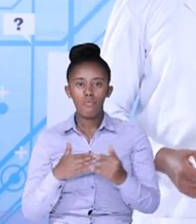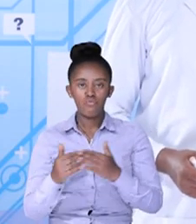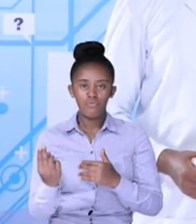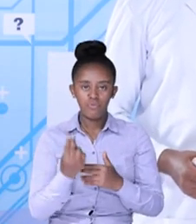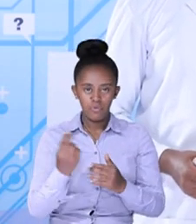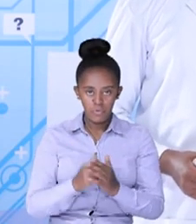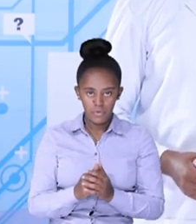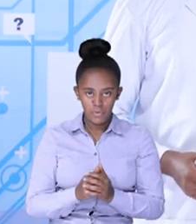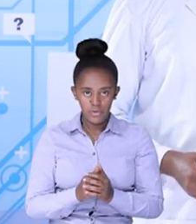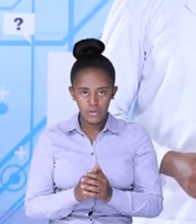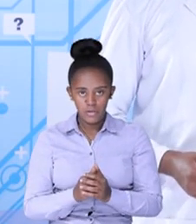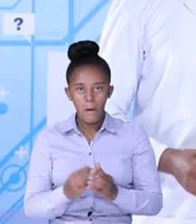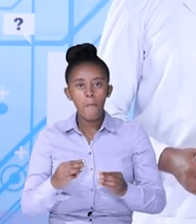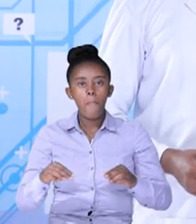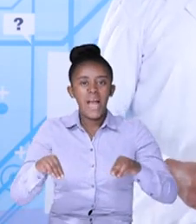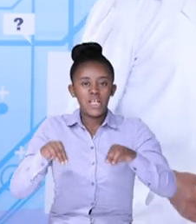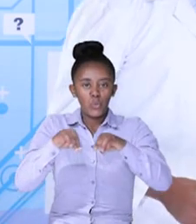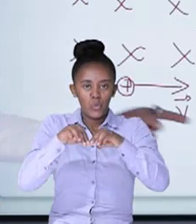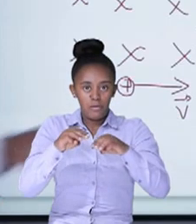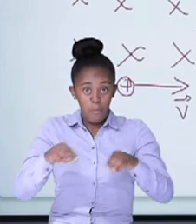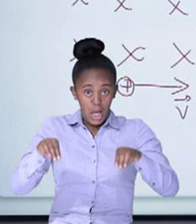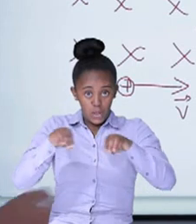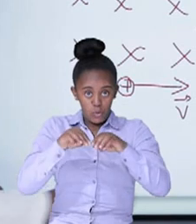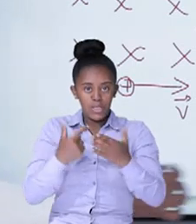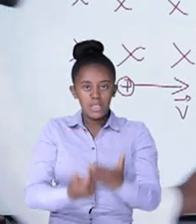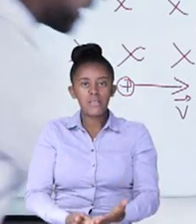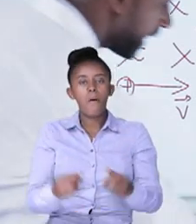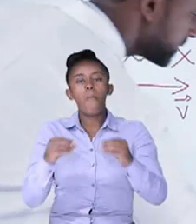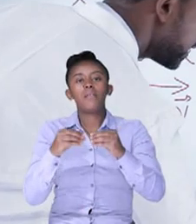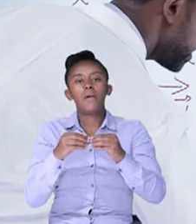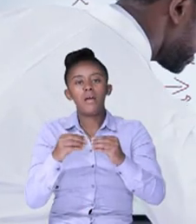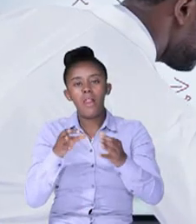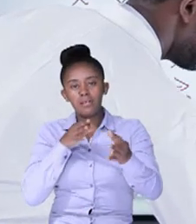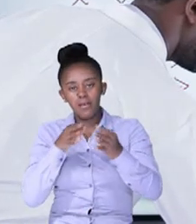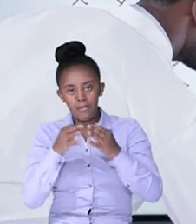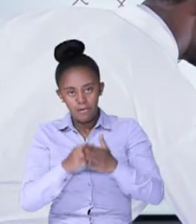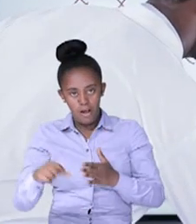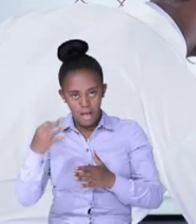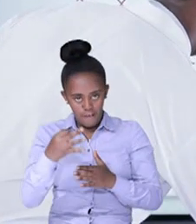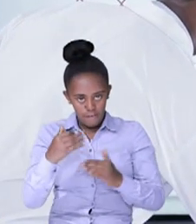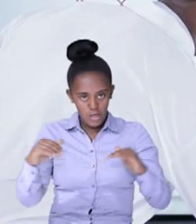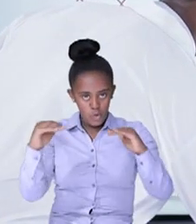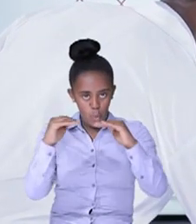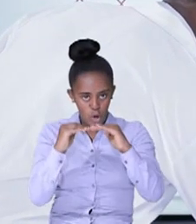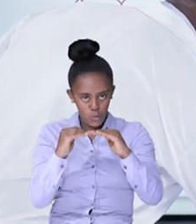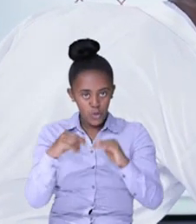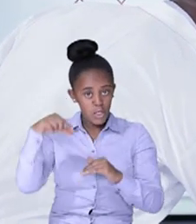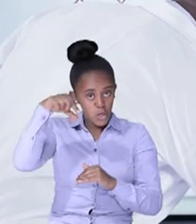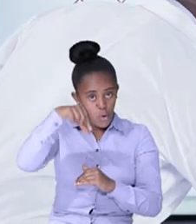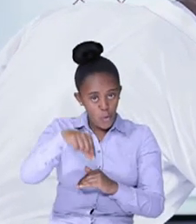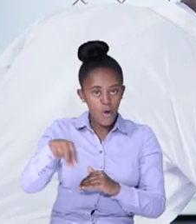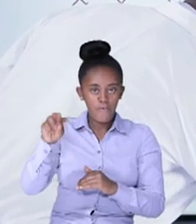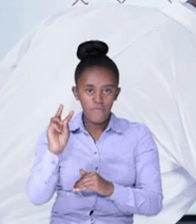determine its magnitude using this mathematical expression as F equals to